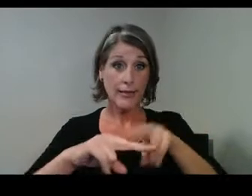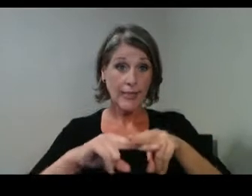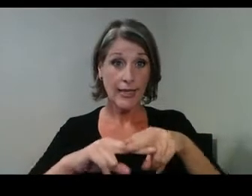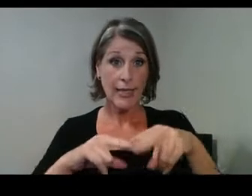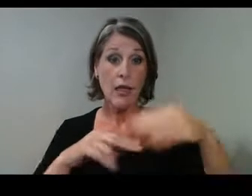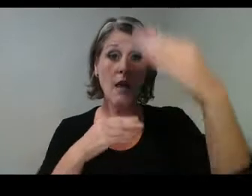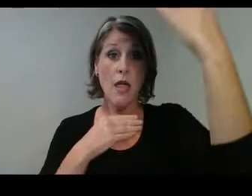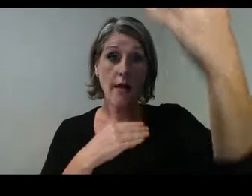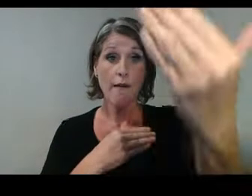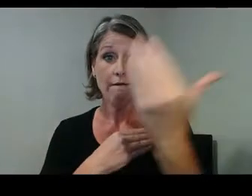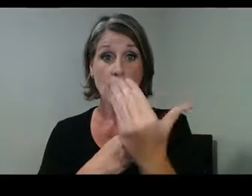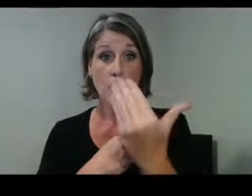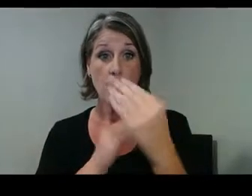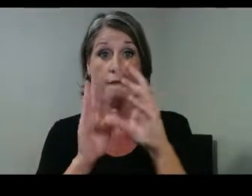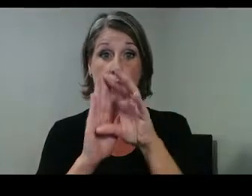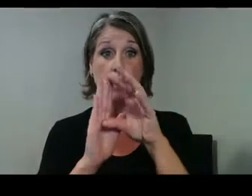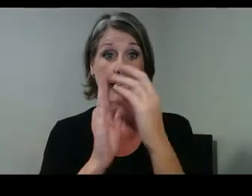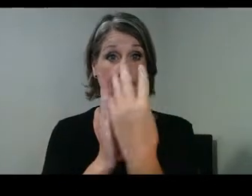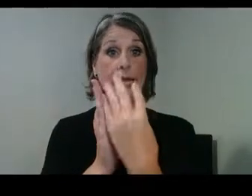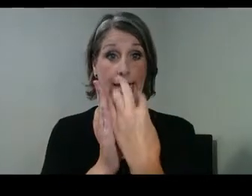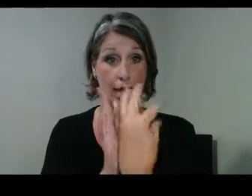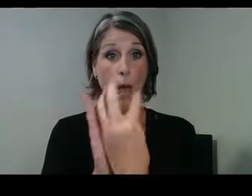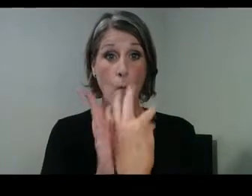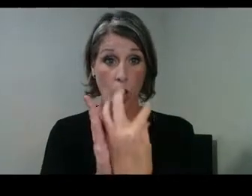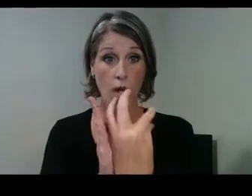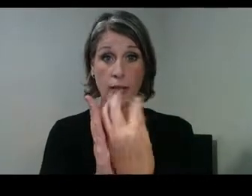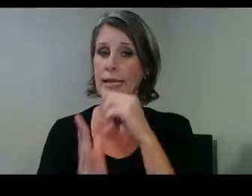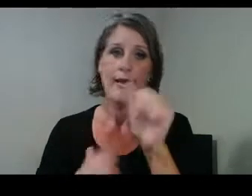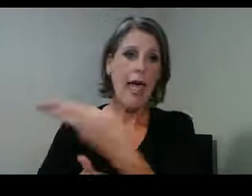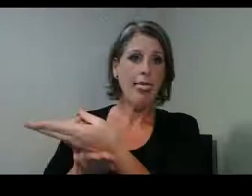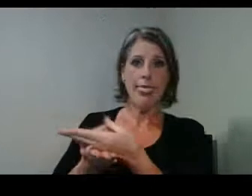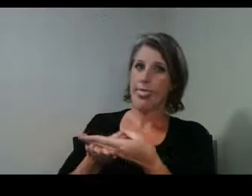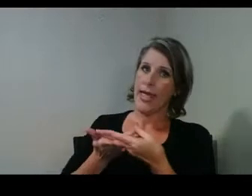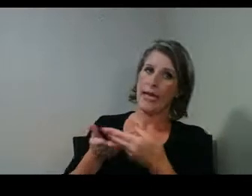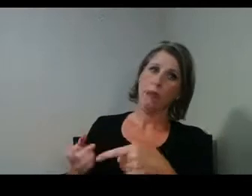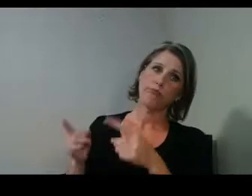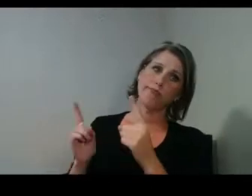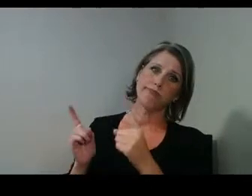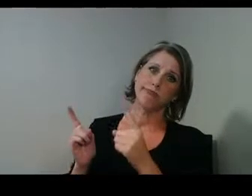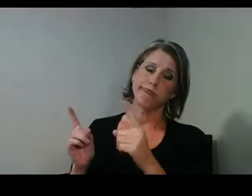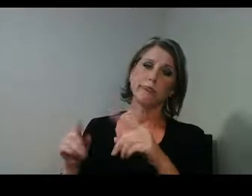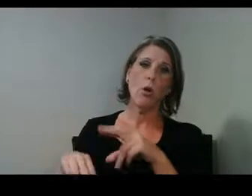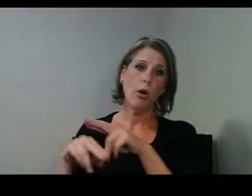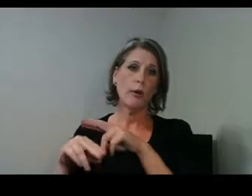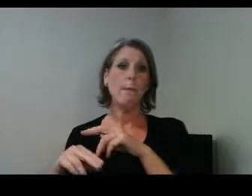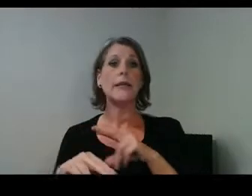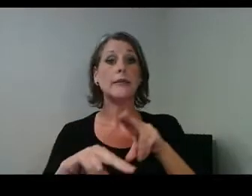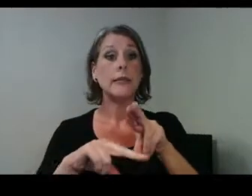appreciate if your child does not lay down and instead is sitting when watching the